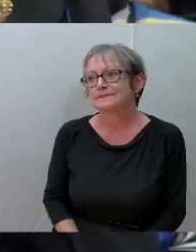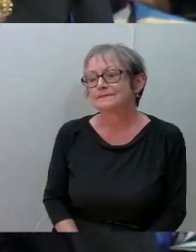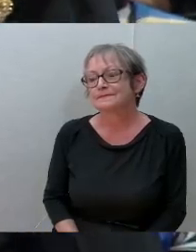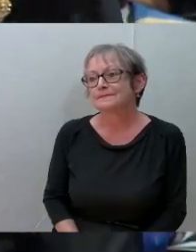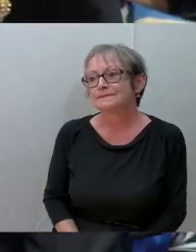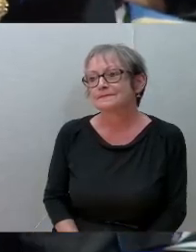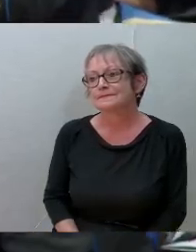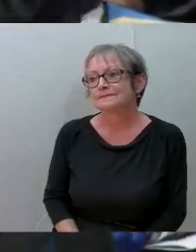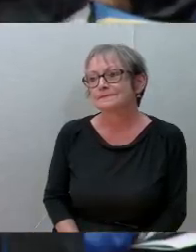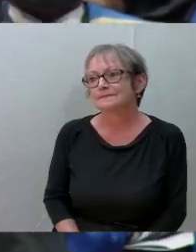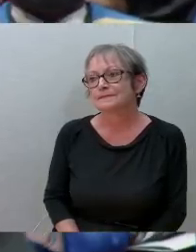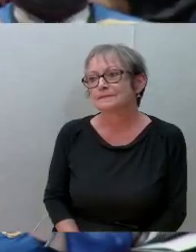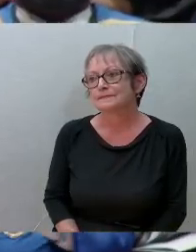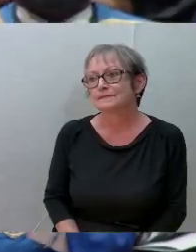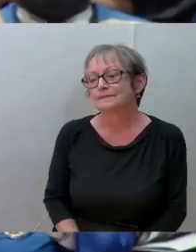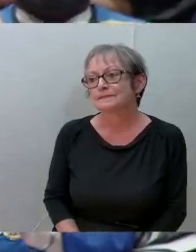I tell